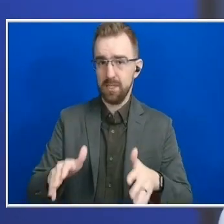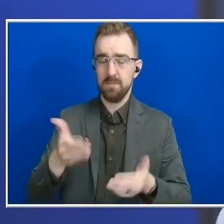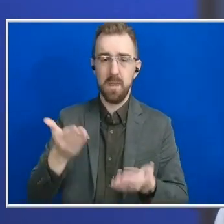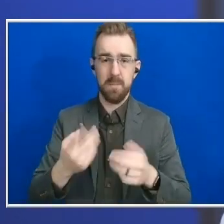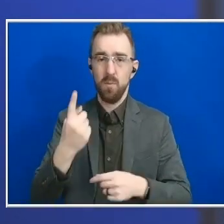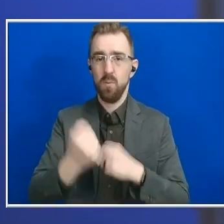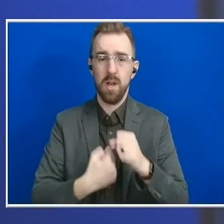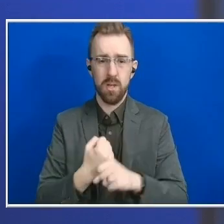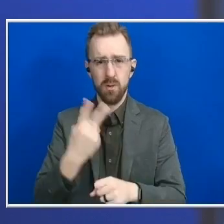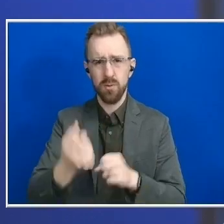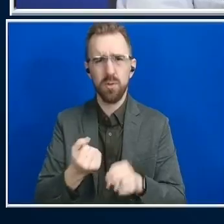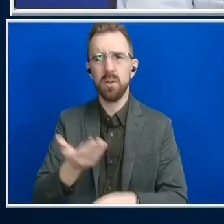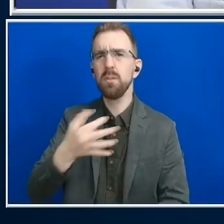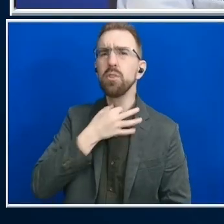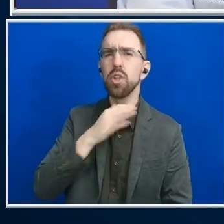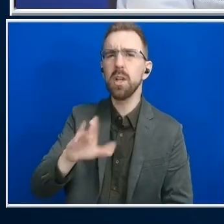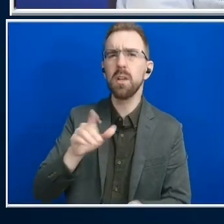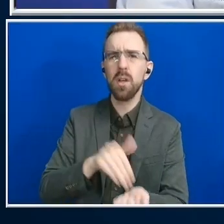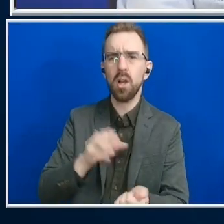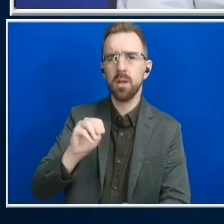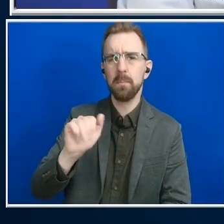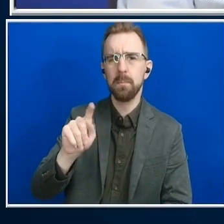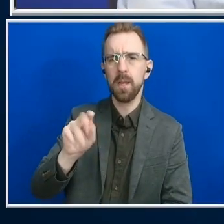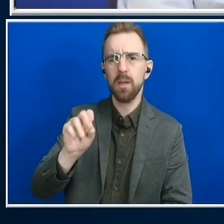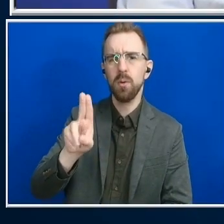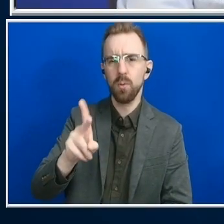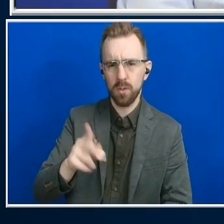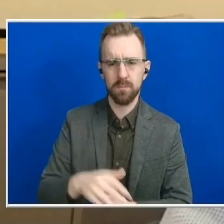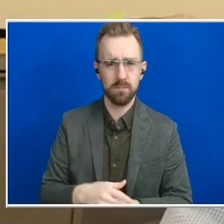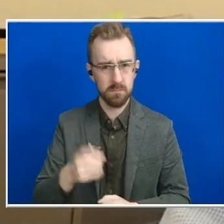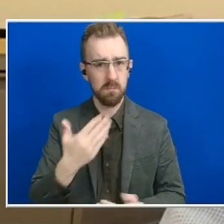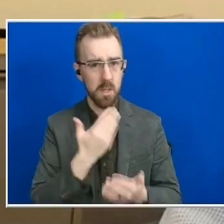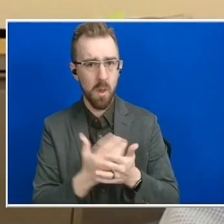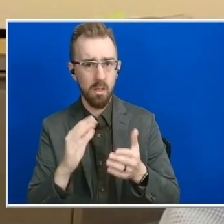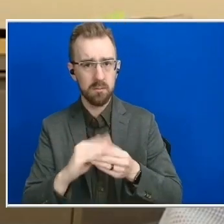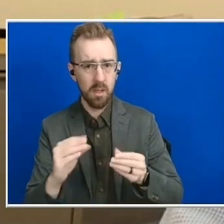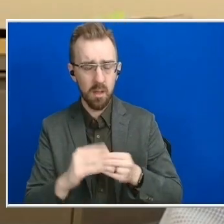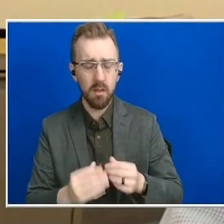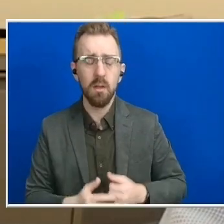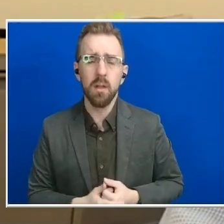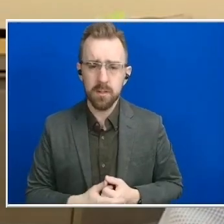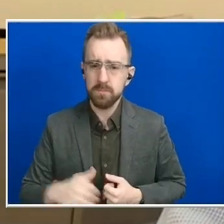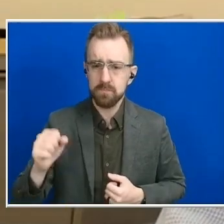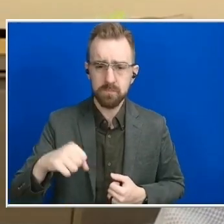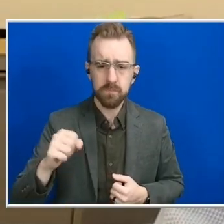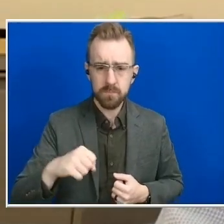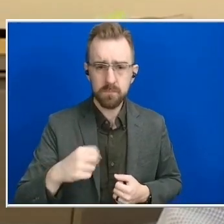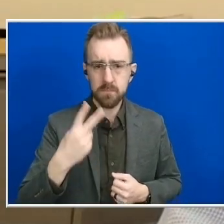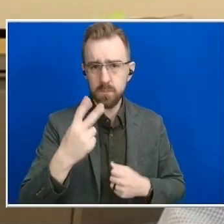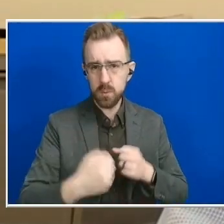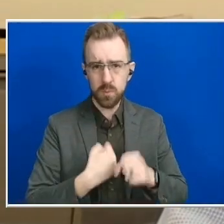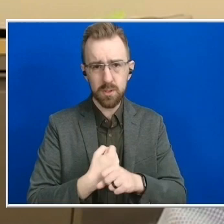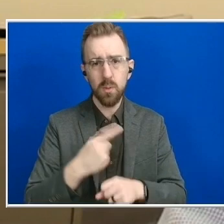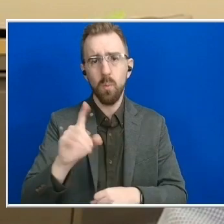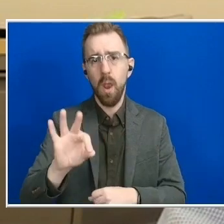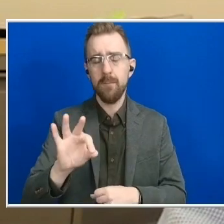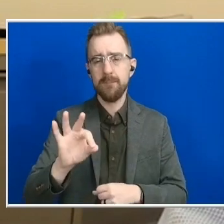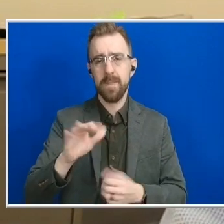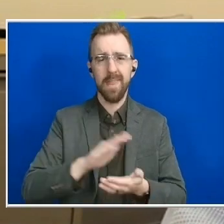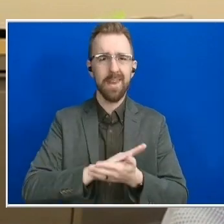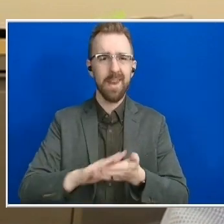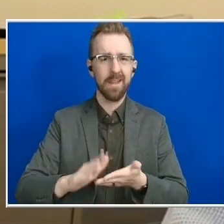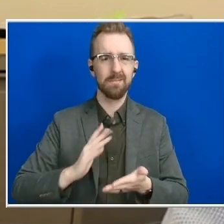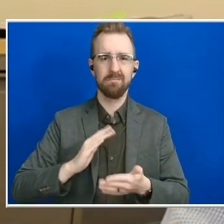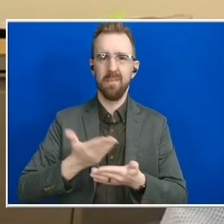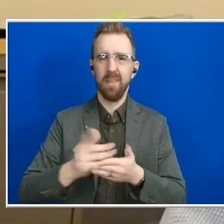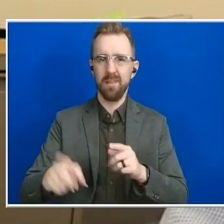Matuk? Yeah, I think that's well said, and I think 2 years. One of the nice things about eShunt,